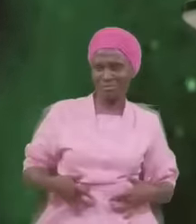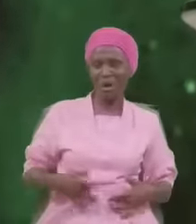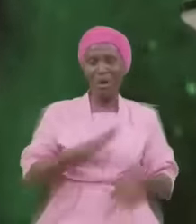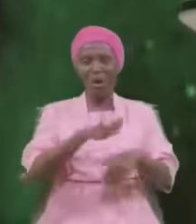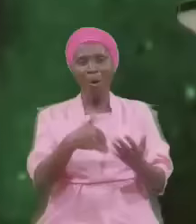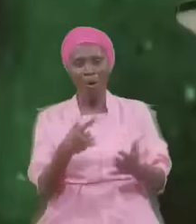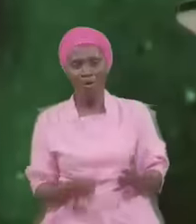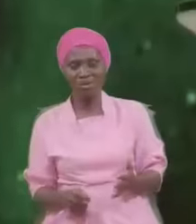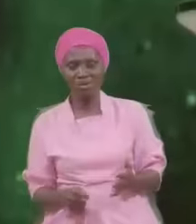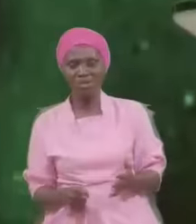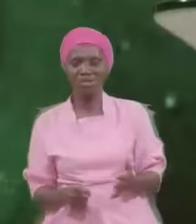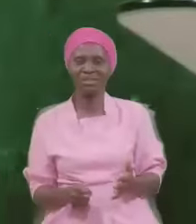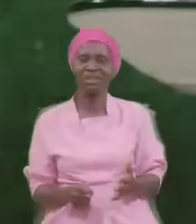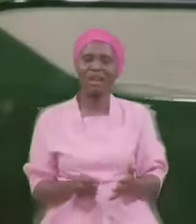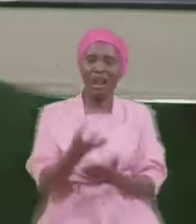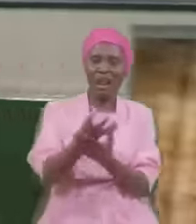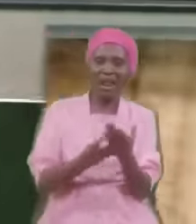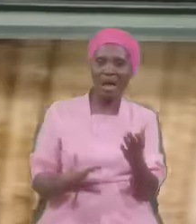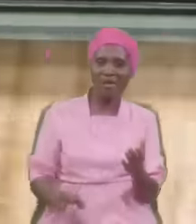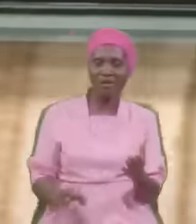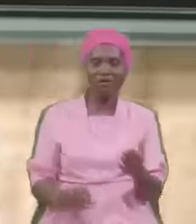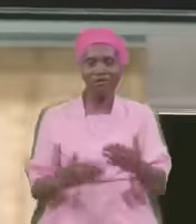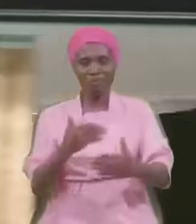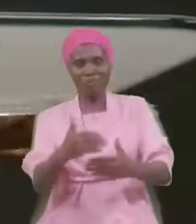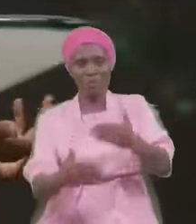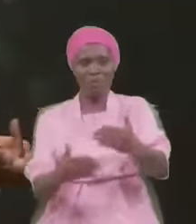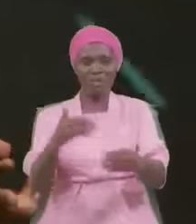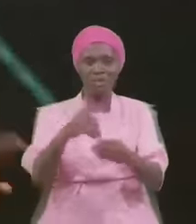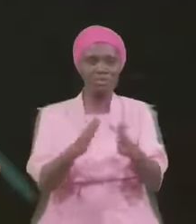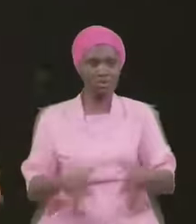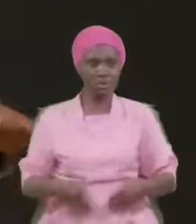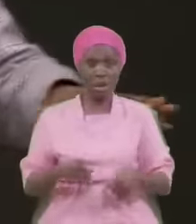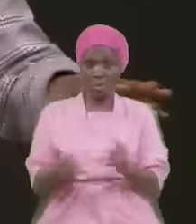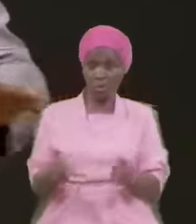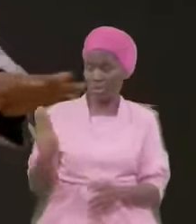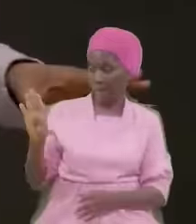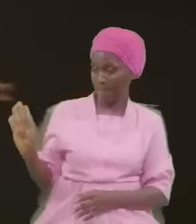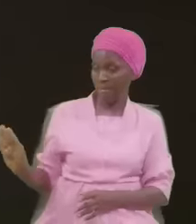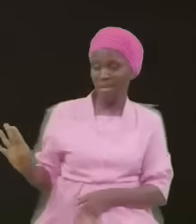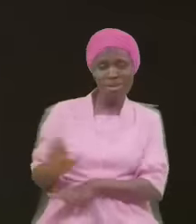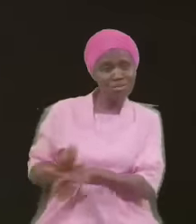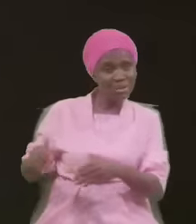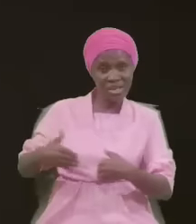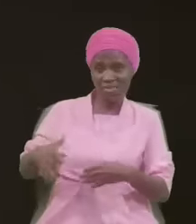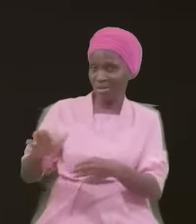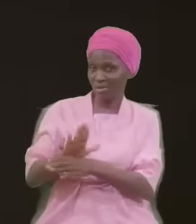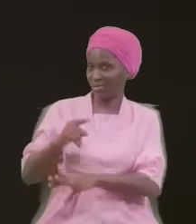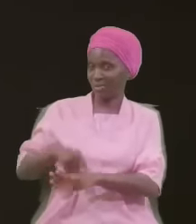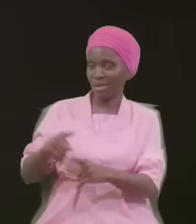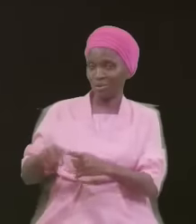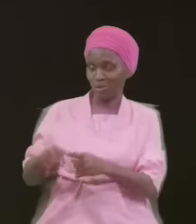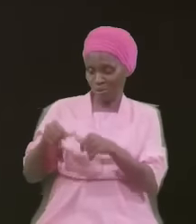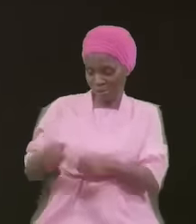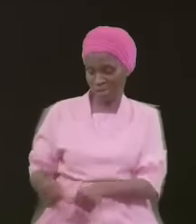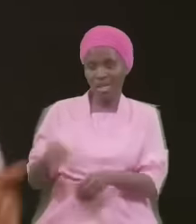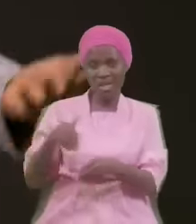anti-progress things in your life. But we're talking about B. And B does not have enough chance to occupy